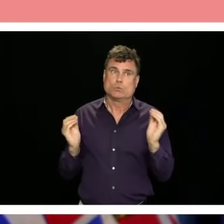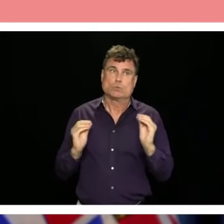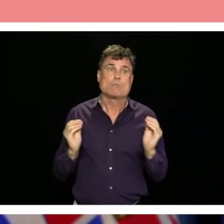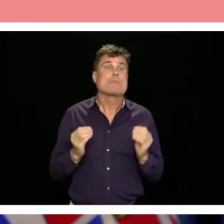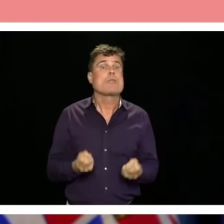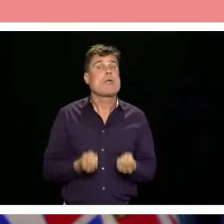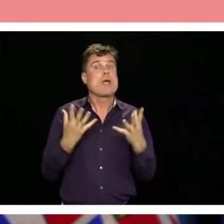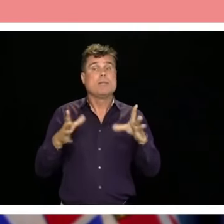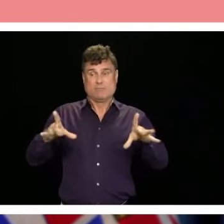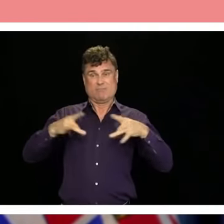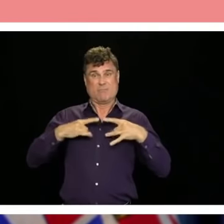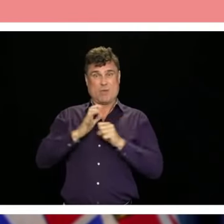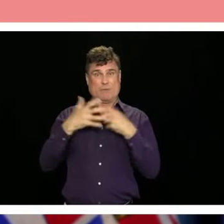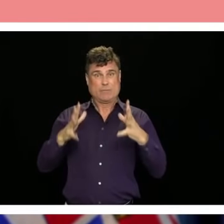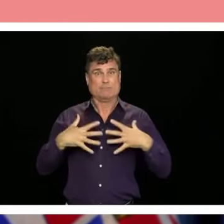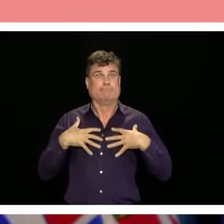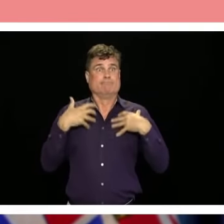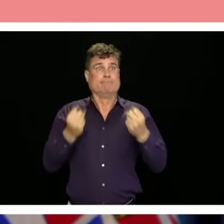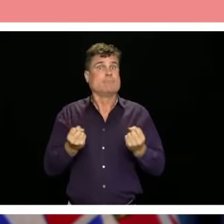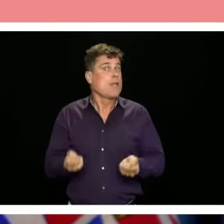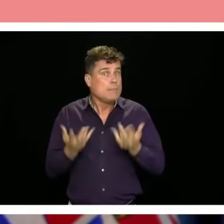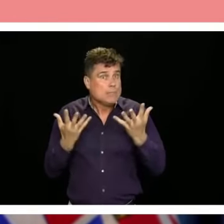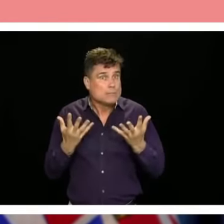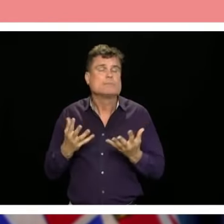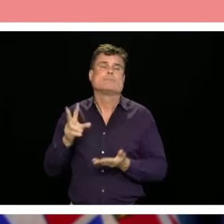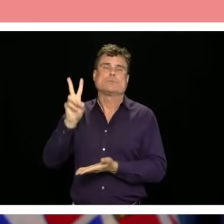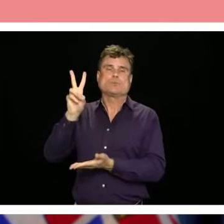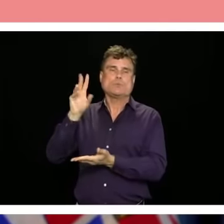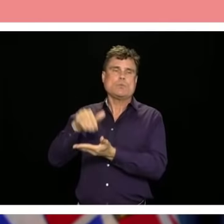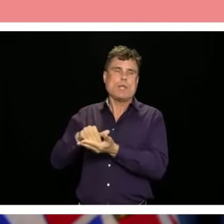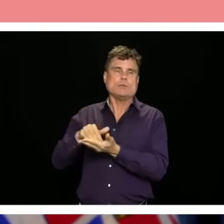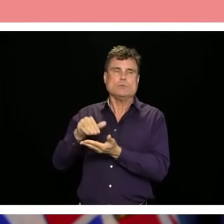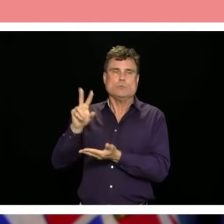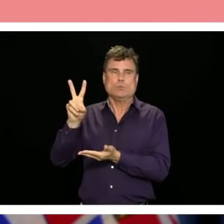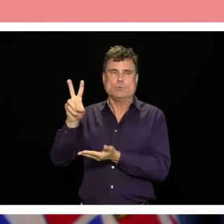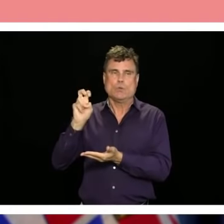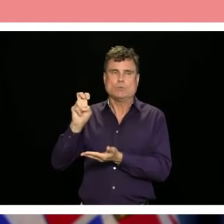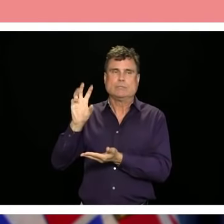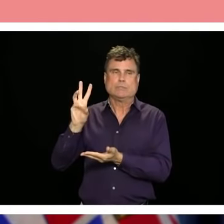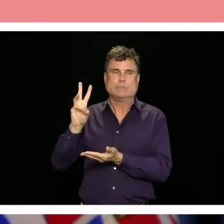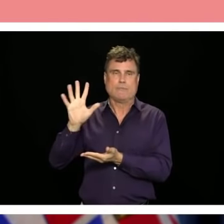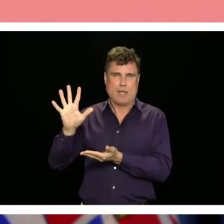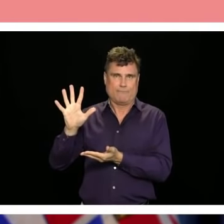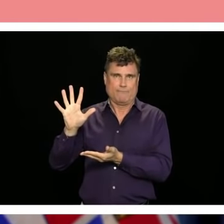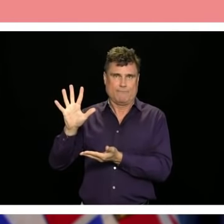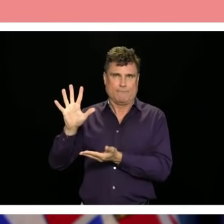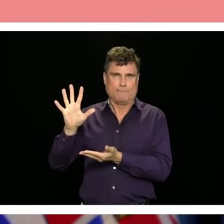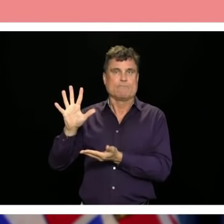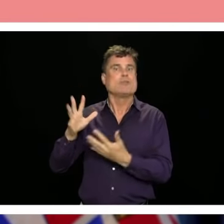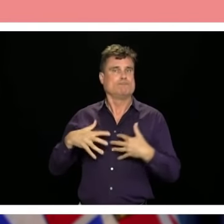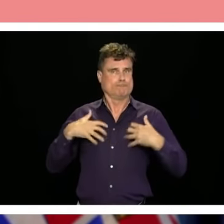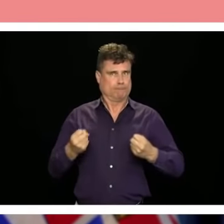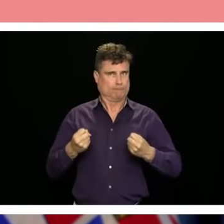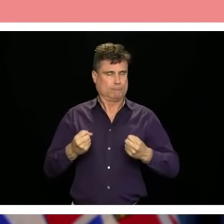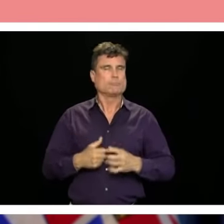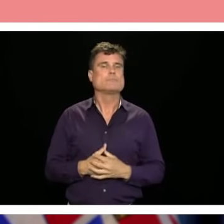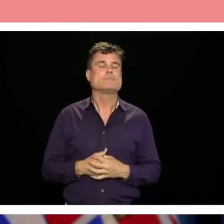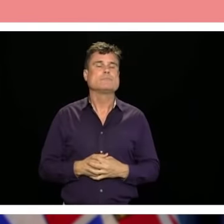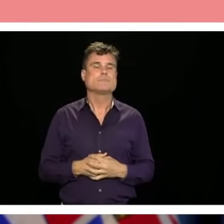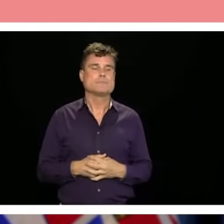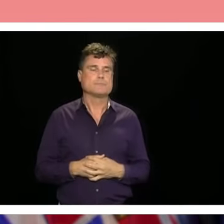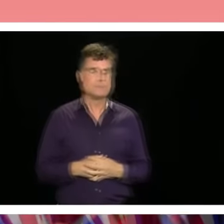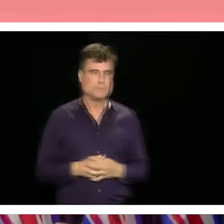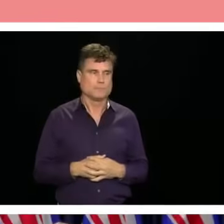I'd now like to turn our attention to our going forward presentation. So this